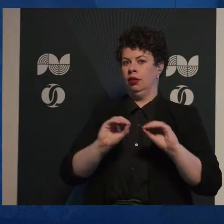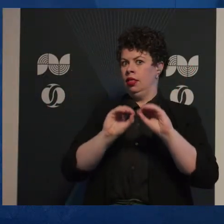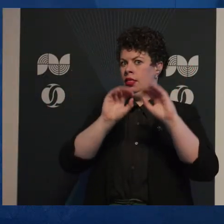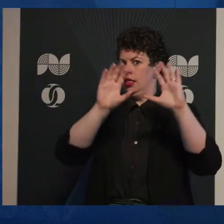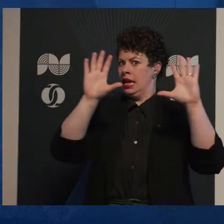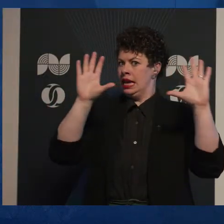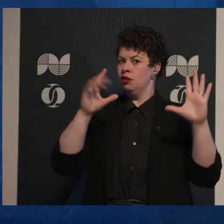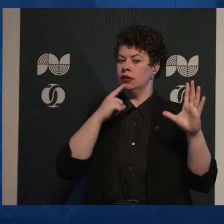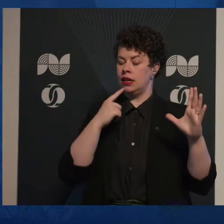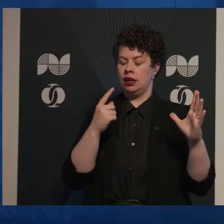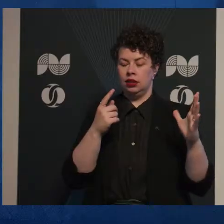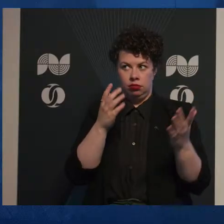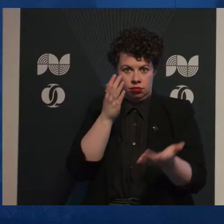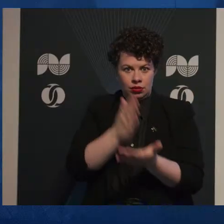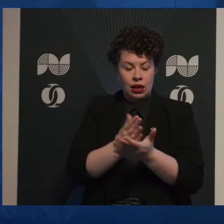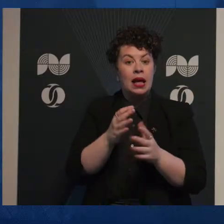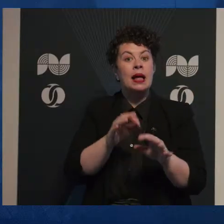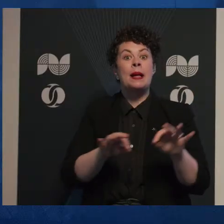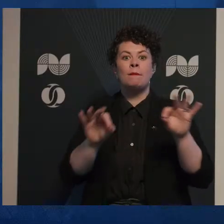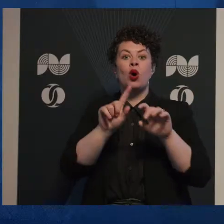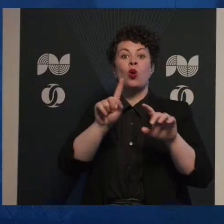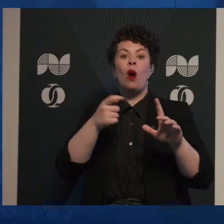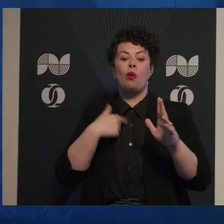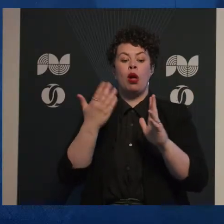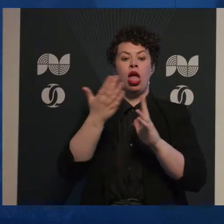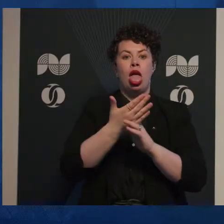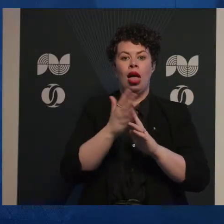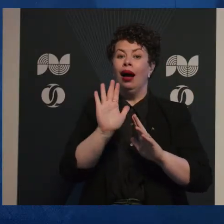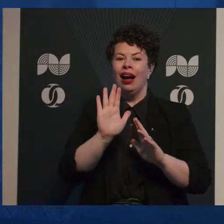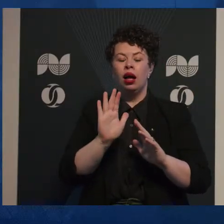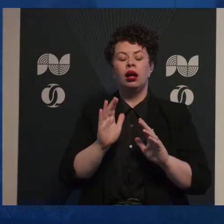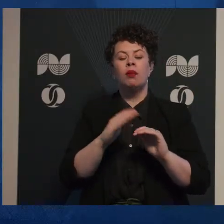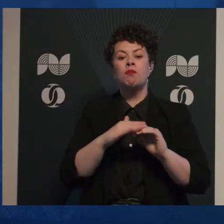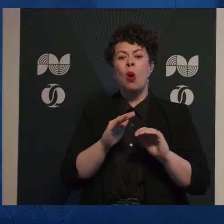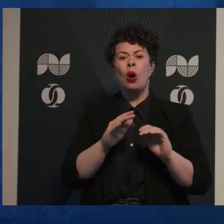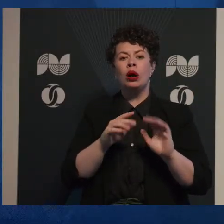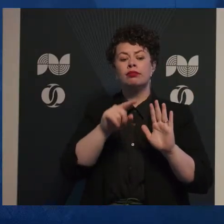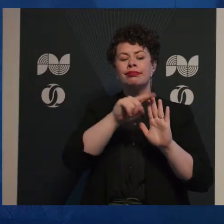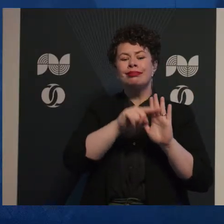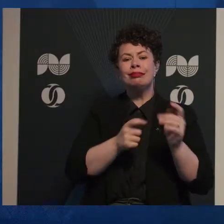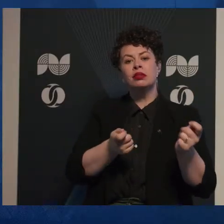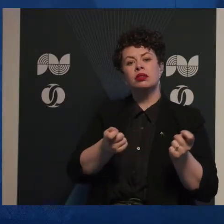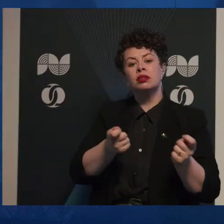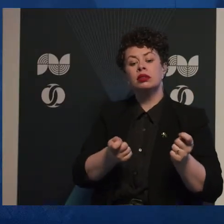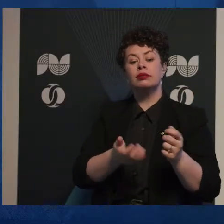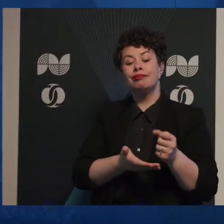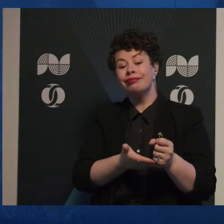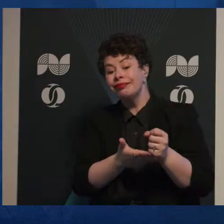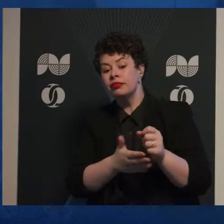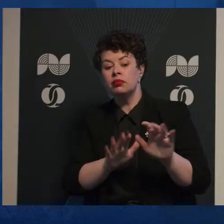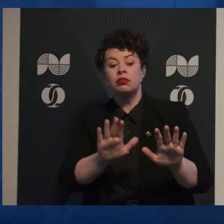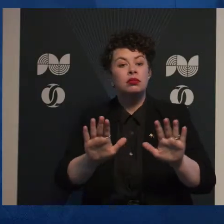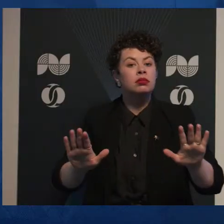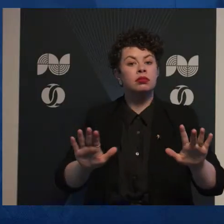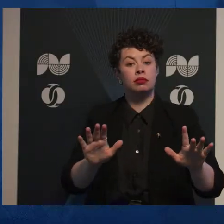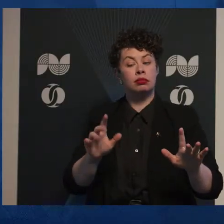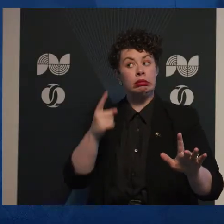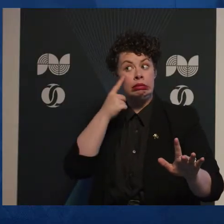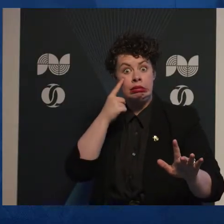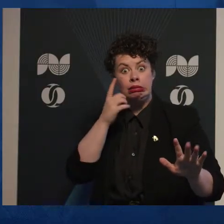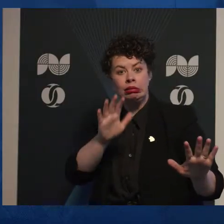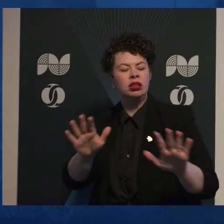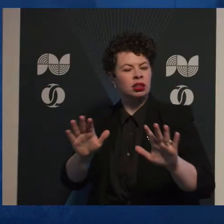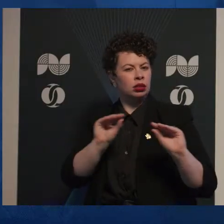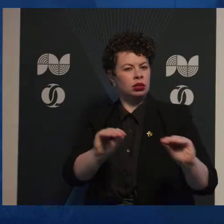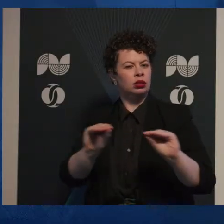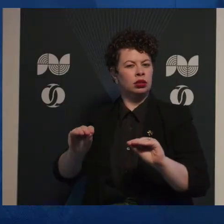more intervention, the kind of very clear reasons why you need more government intervention. But without repeating what I said earlier, I think for me,